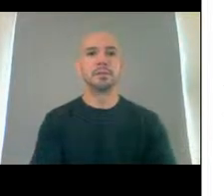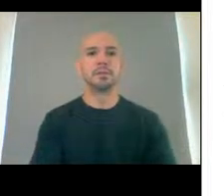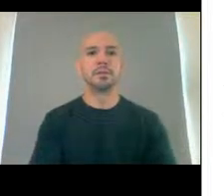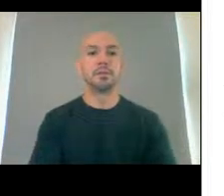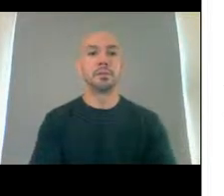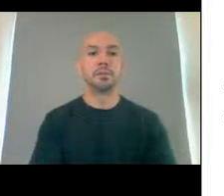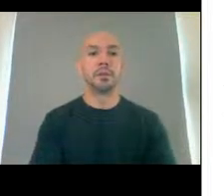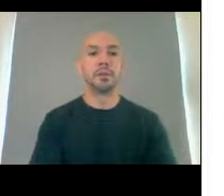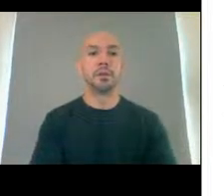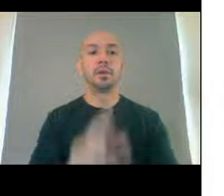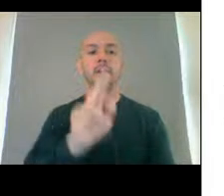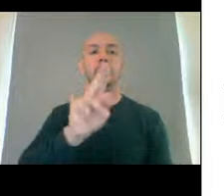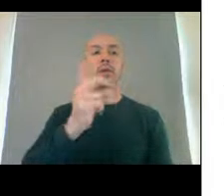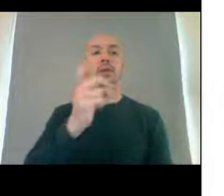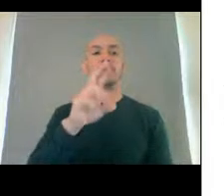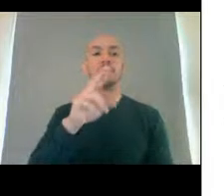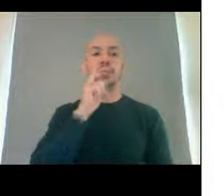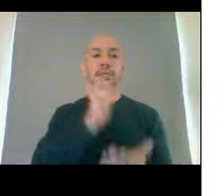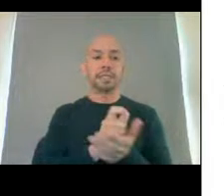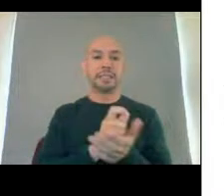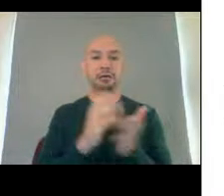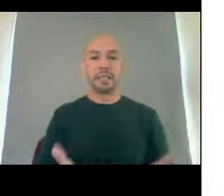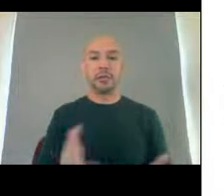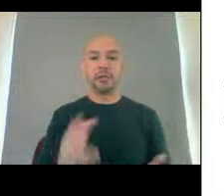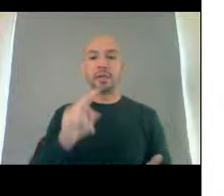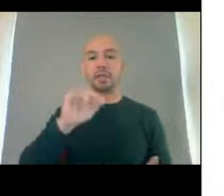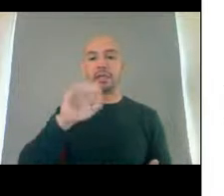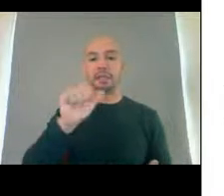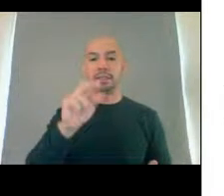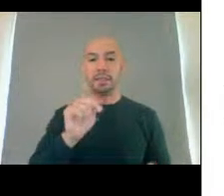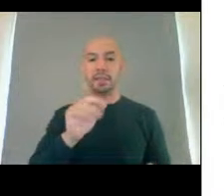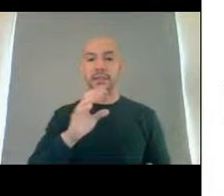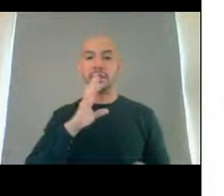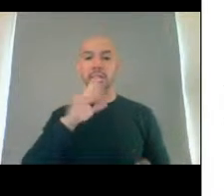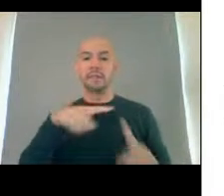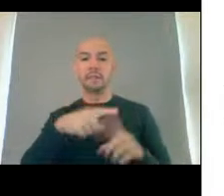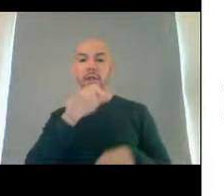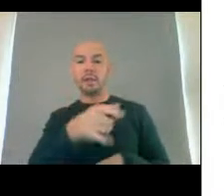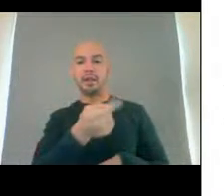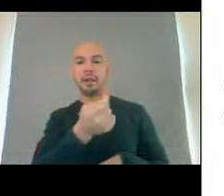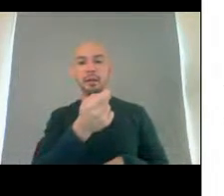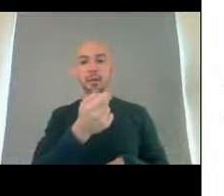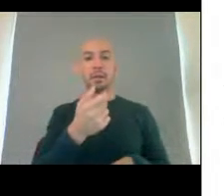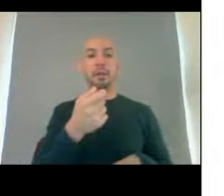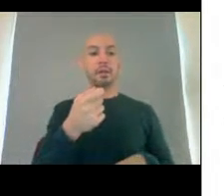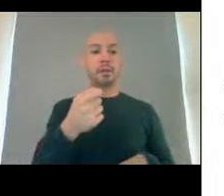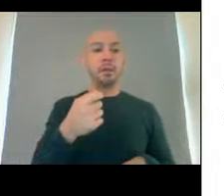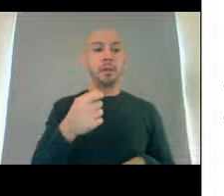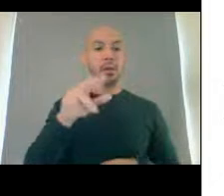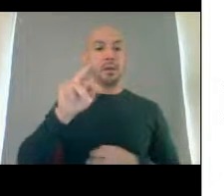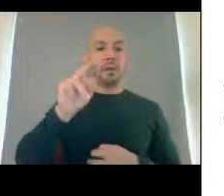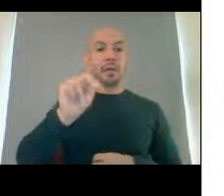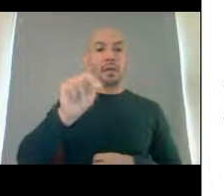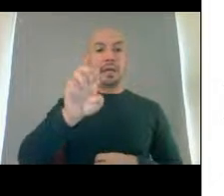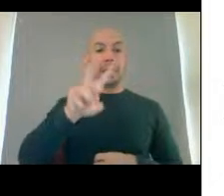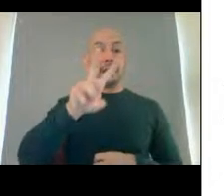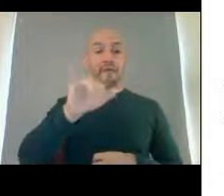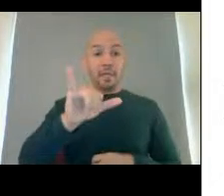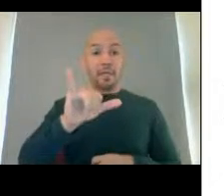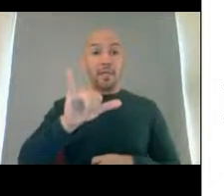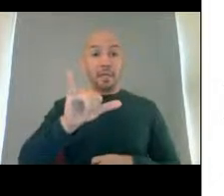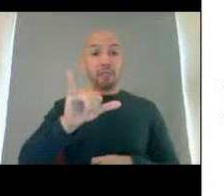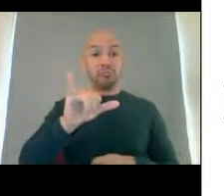under secretary masavi talked about this a little bit so the nevi deployment plan was developed in